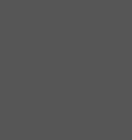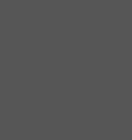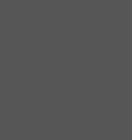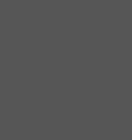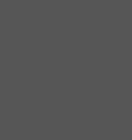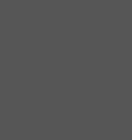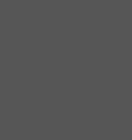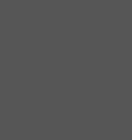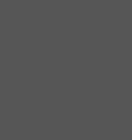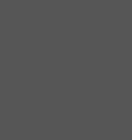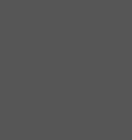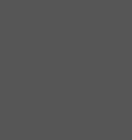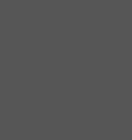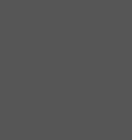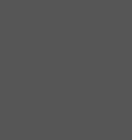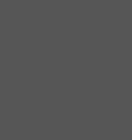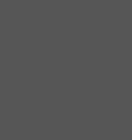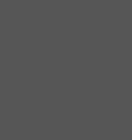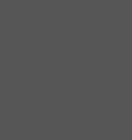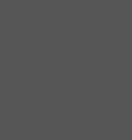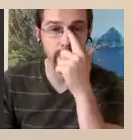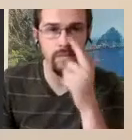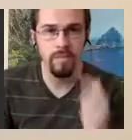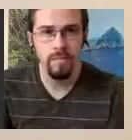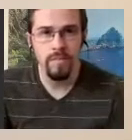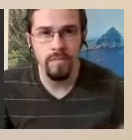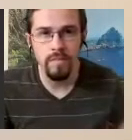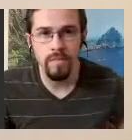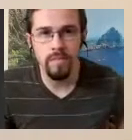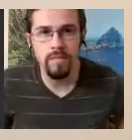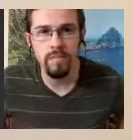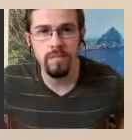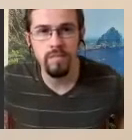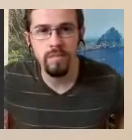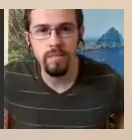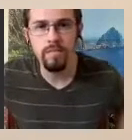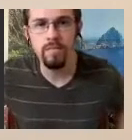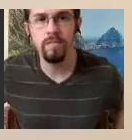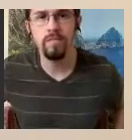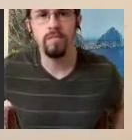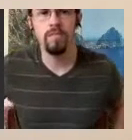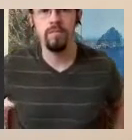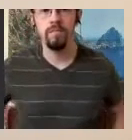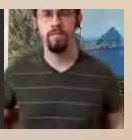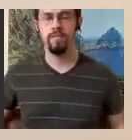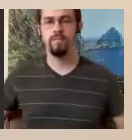Okay, if you could put it down, because I still have to sort of talk about what it is, because otherwise it's just nonsense.